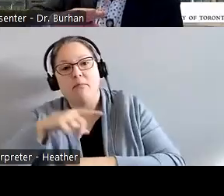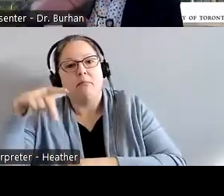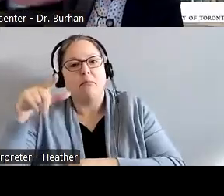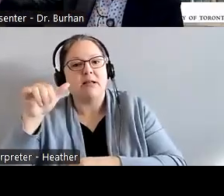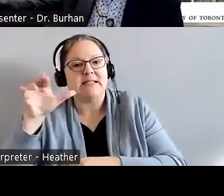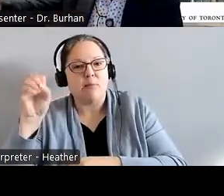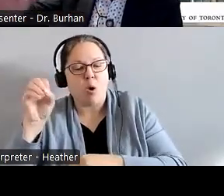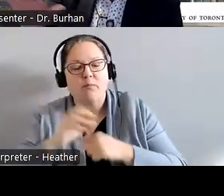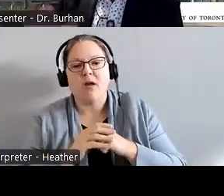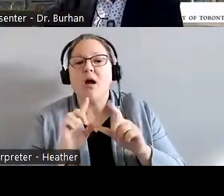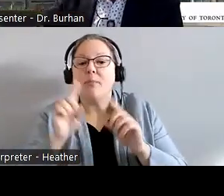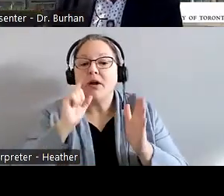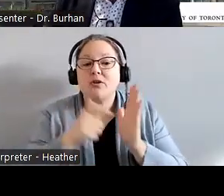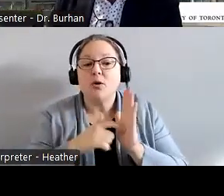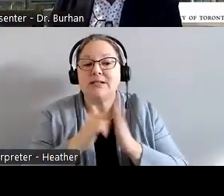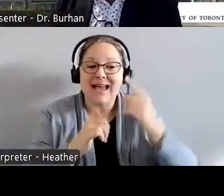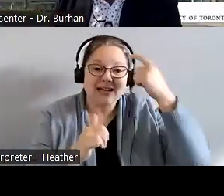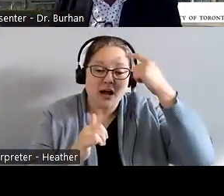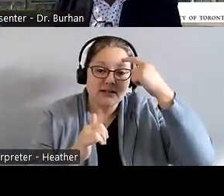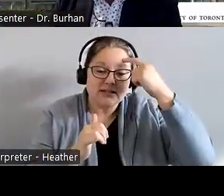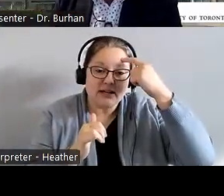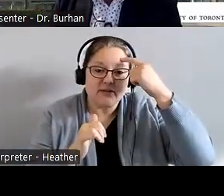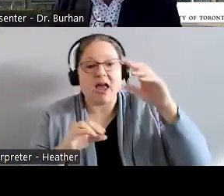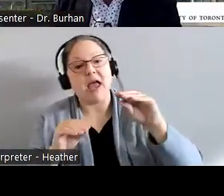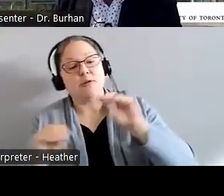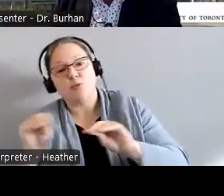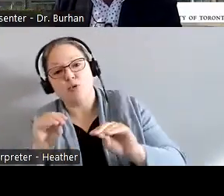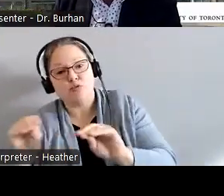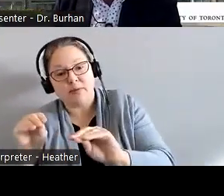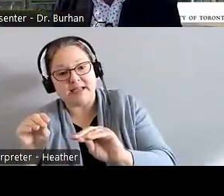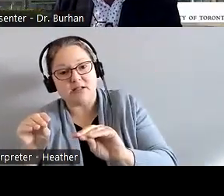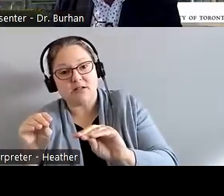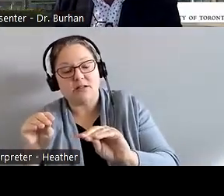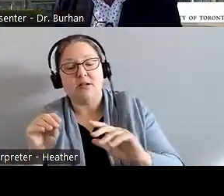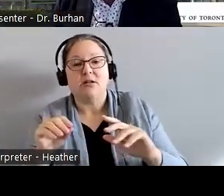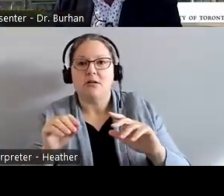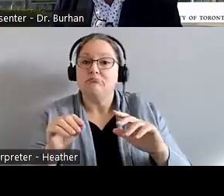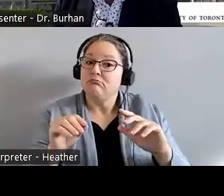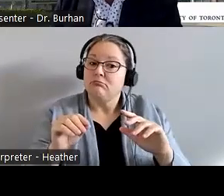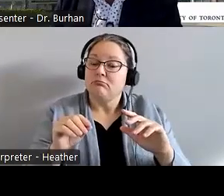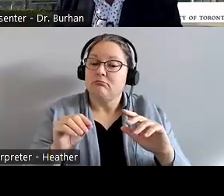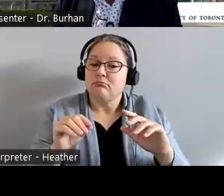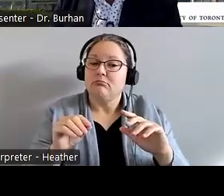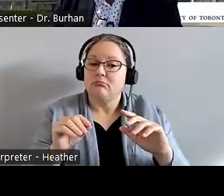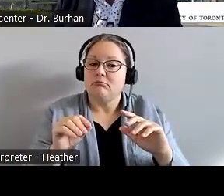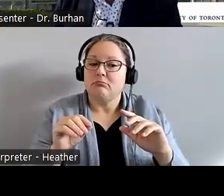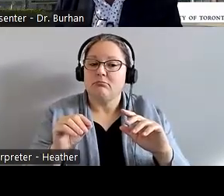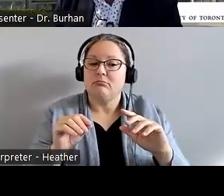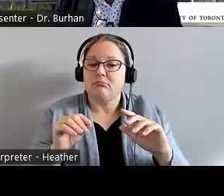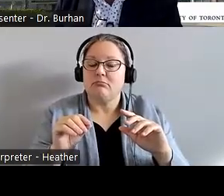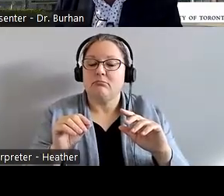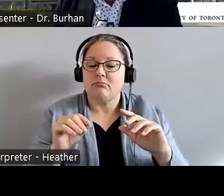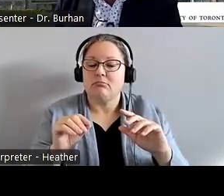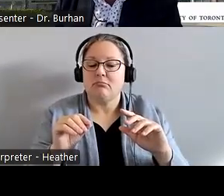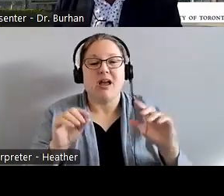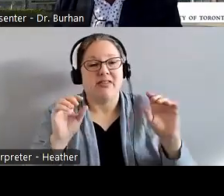syndromes, cognitive syndromes and mobility syndromes, do increase in prevalence and frequency